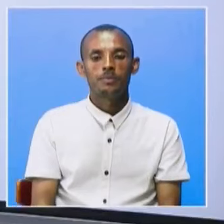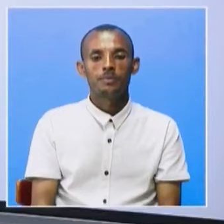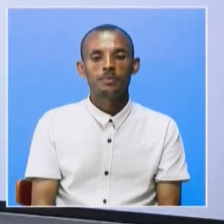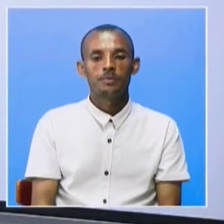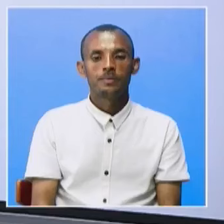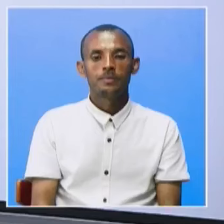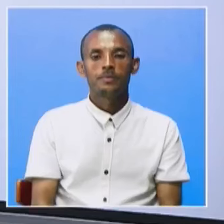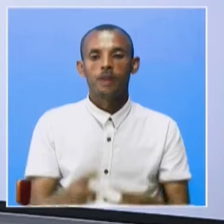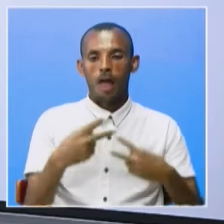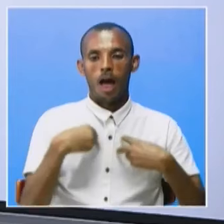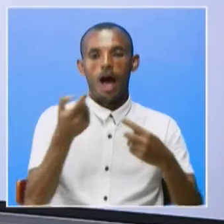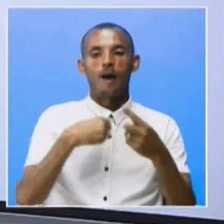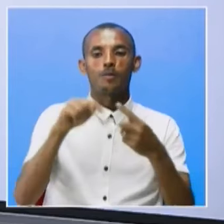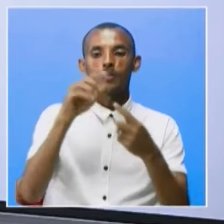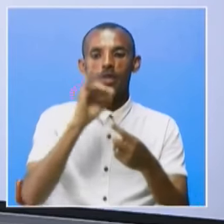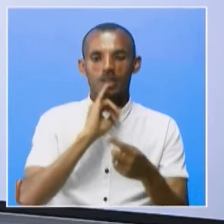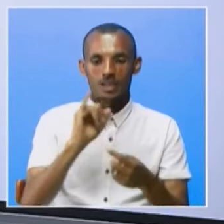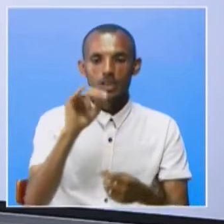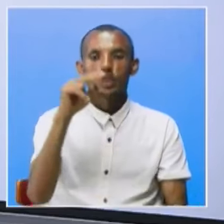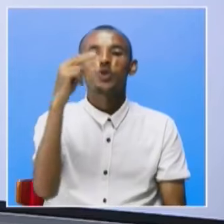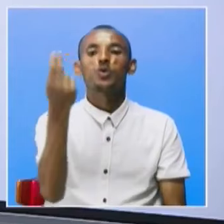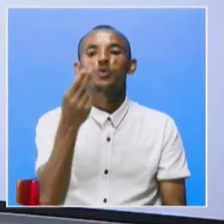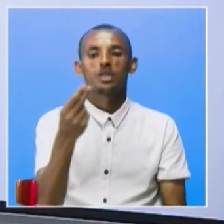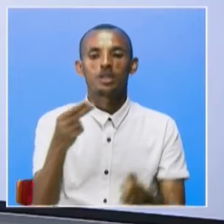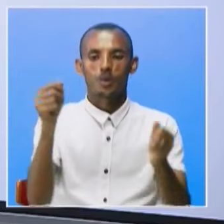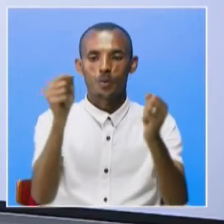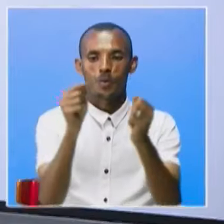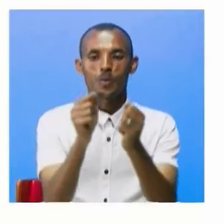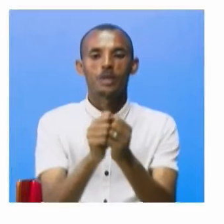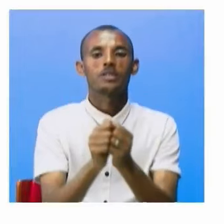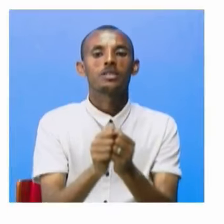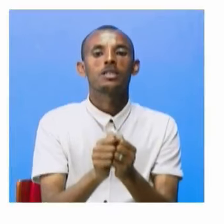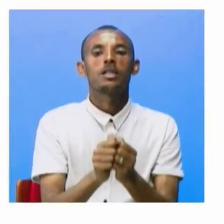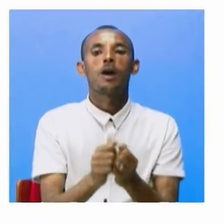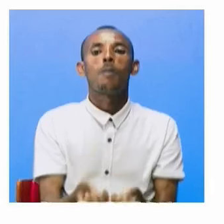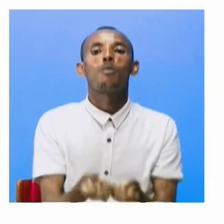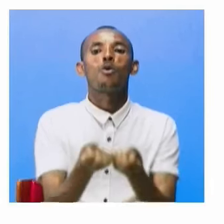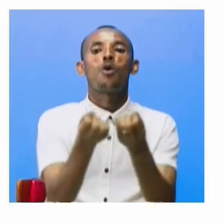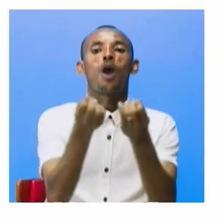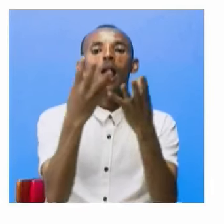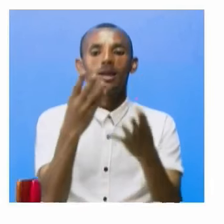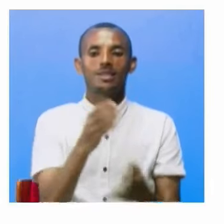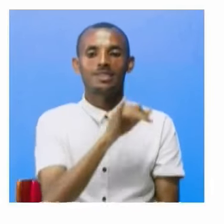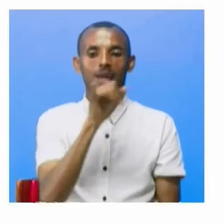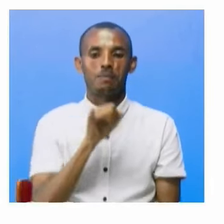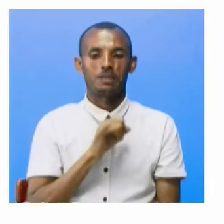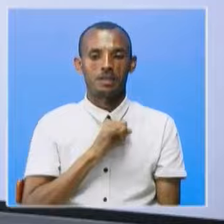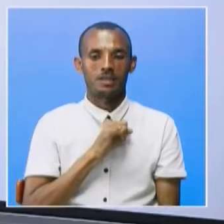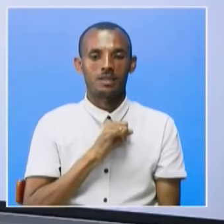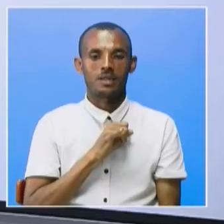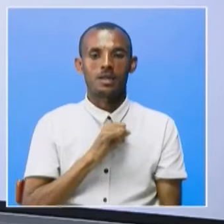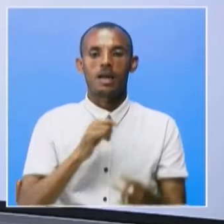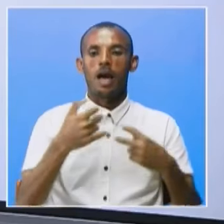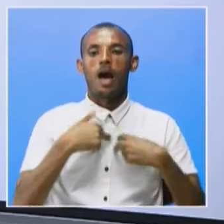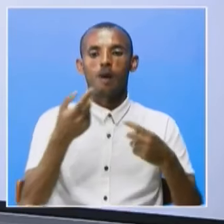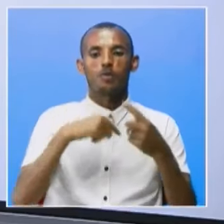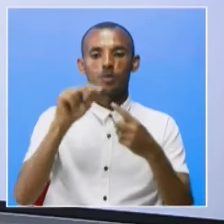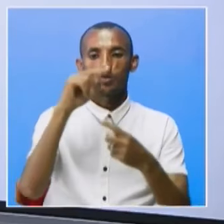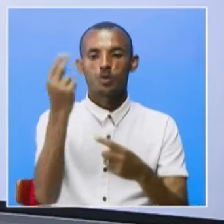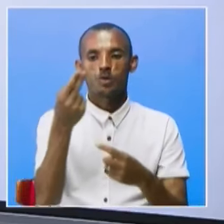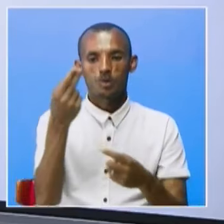Yeah? Have to is used with plural subjects. Very good. Have to is used with plural